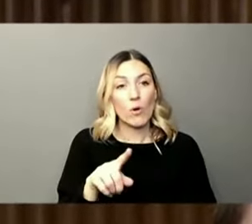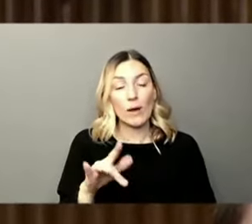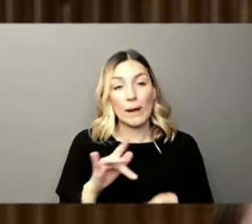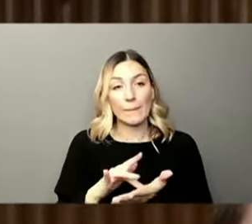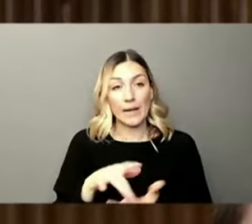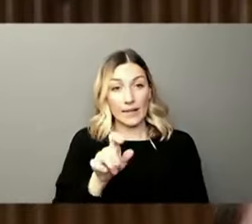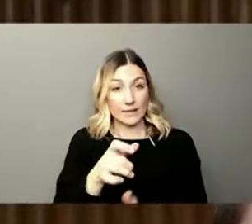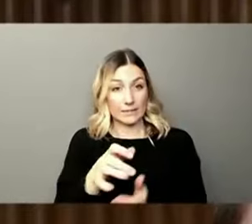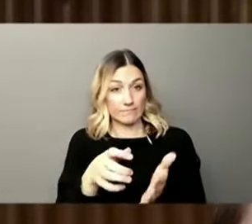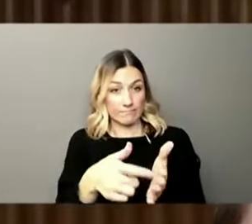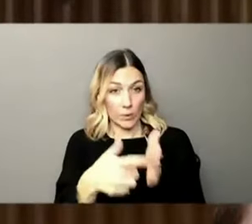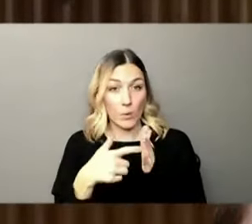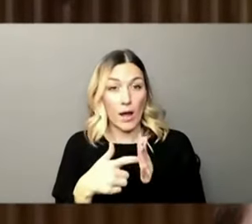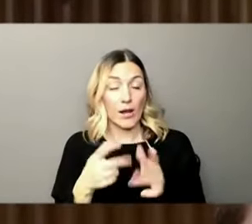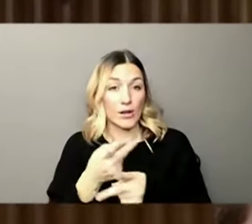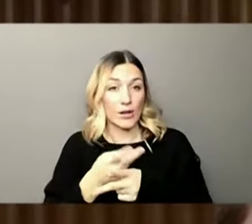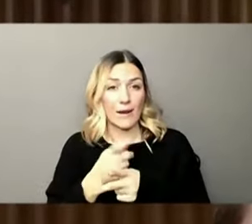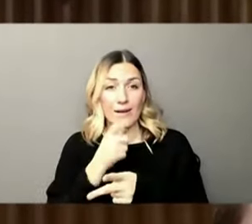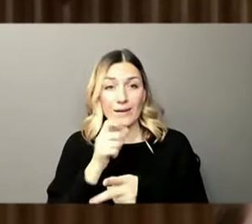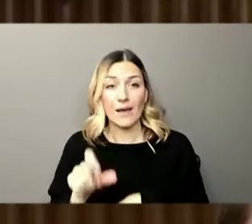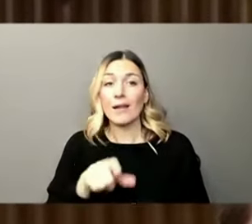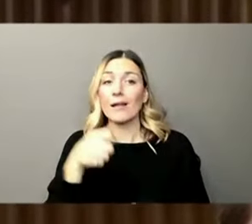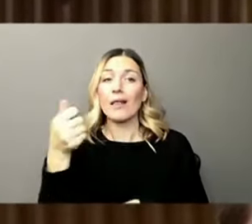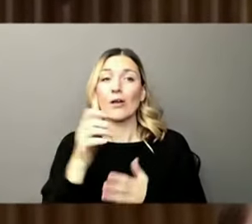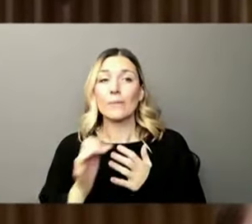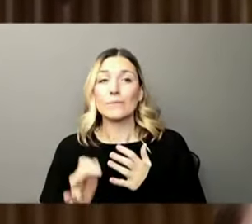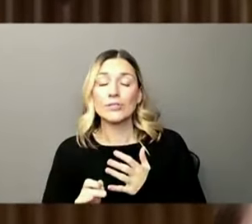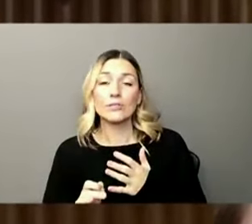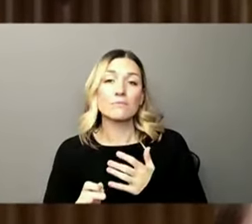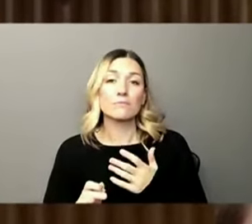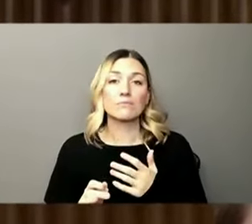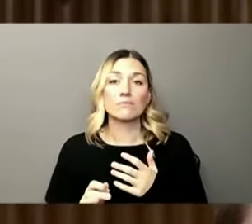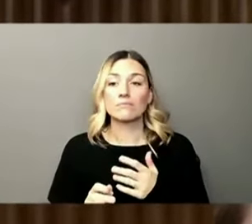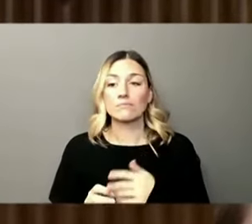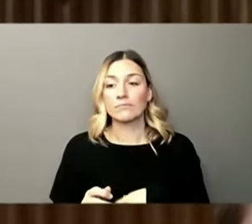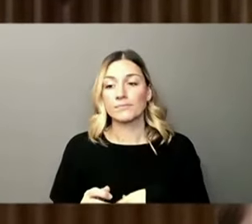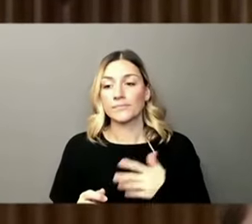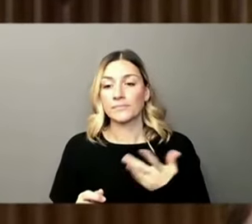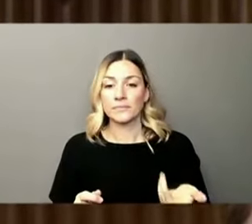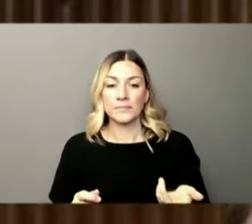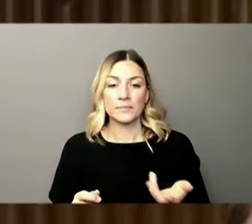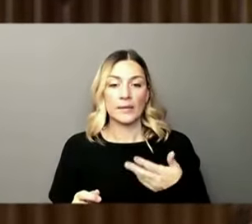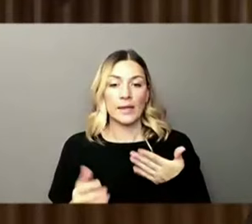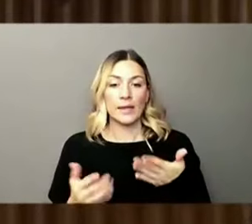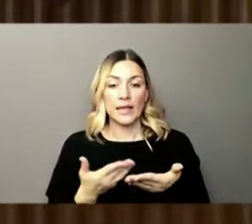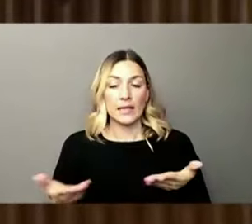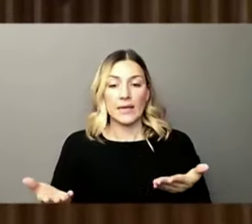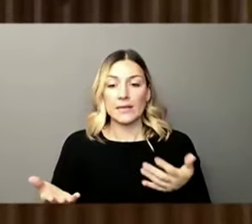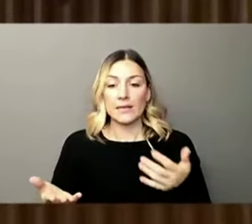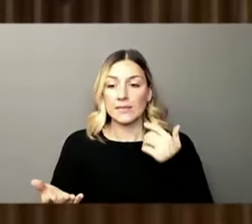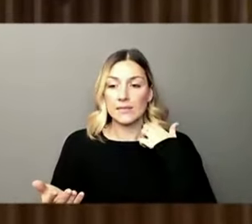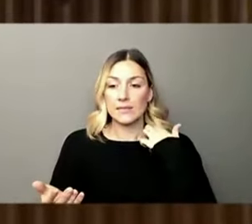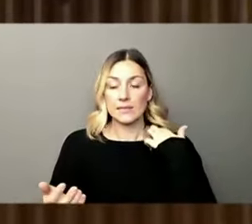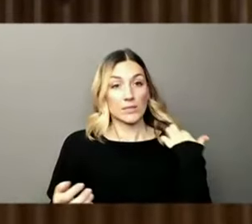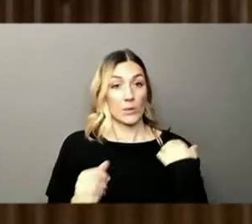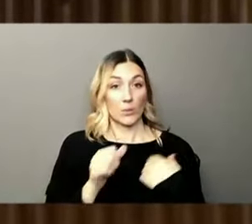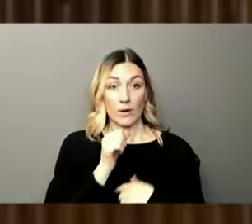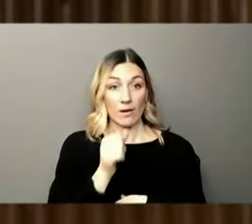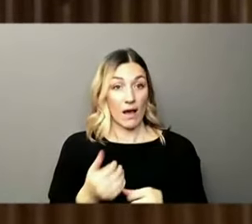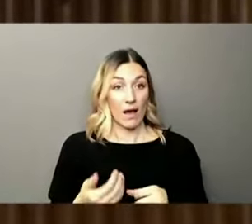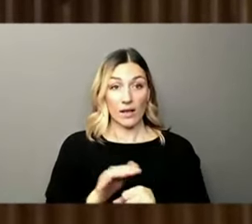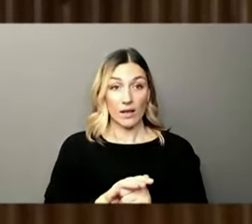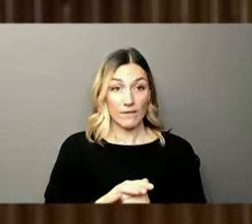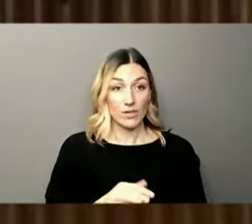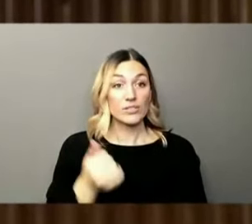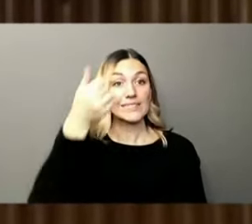necessary care. This was not alternative care, or they were things that were not covered that were denied